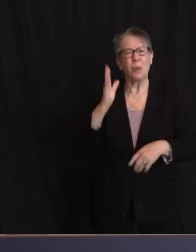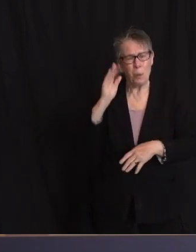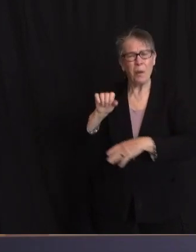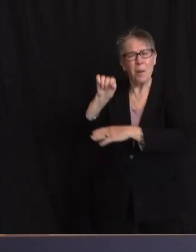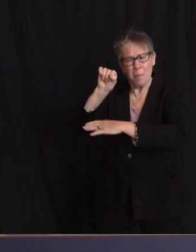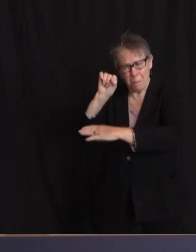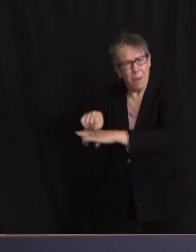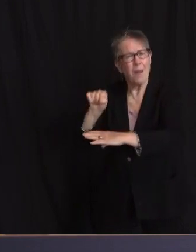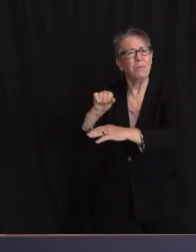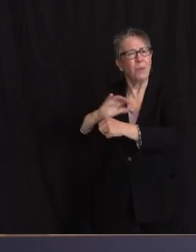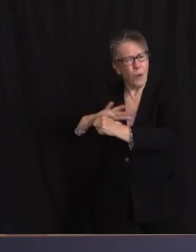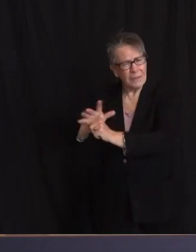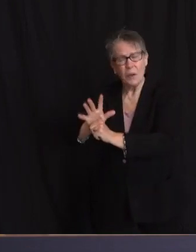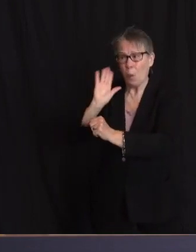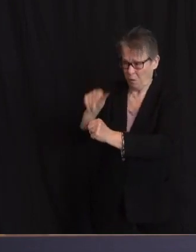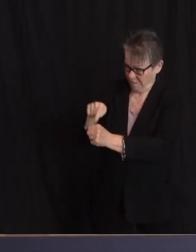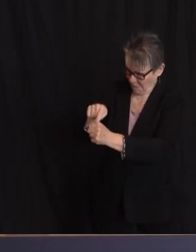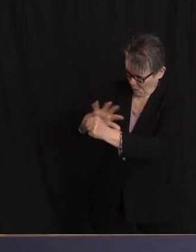down. Sam, fire away.